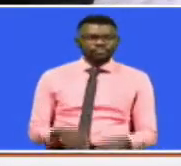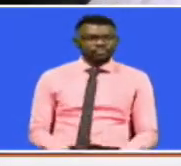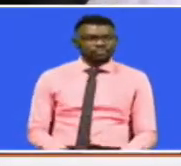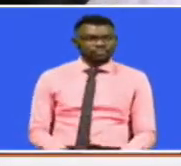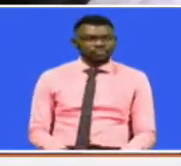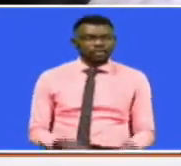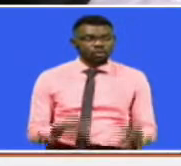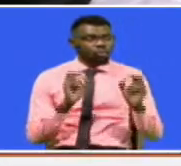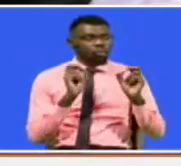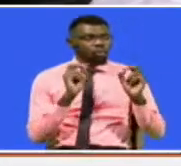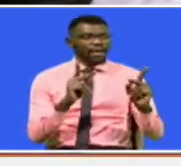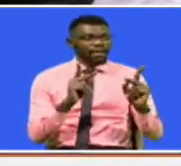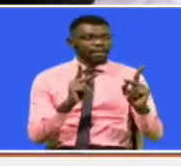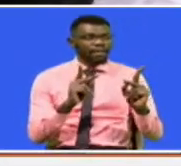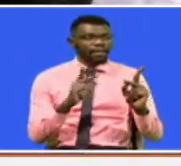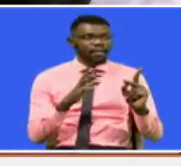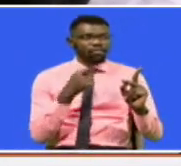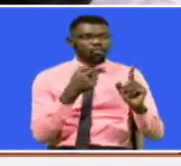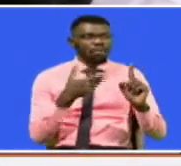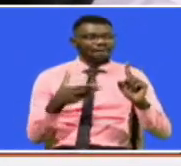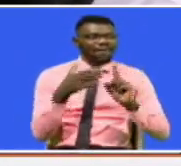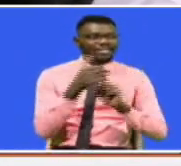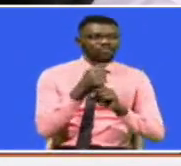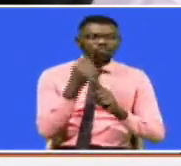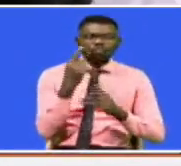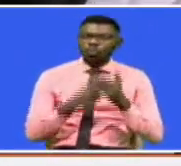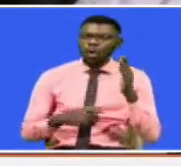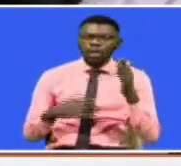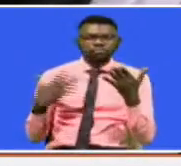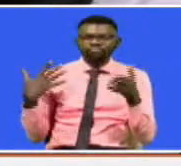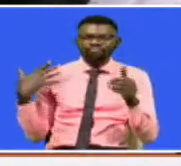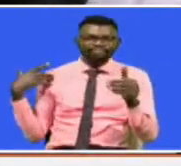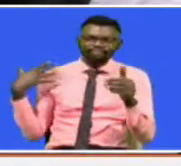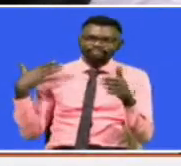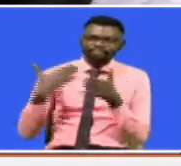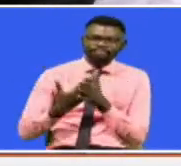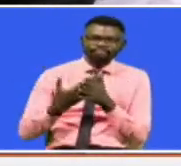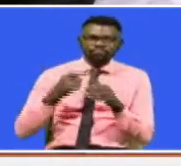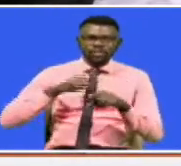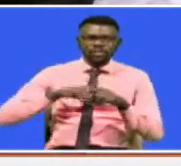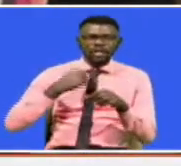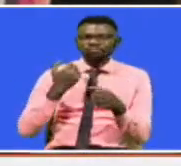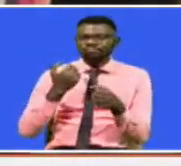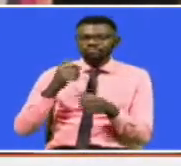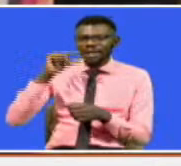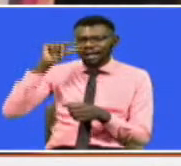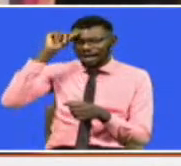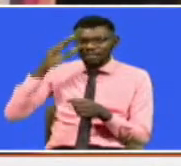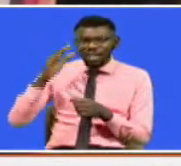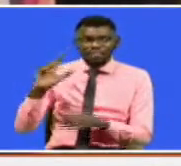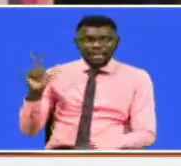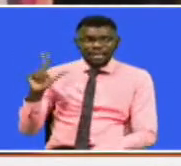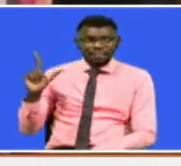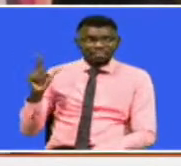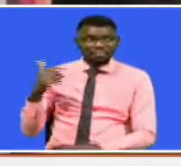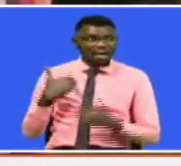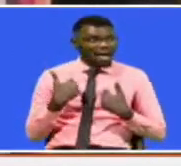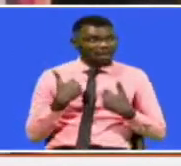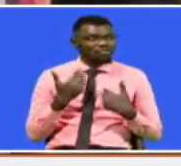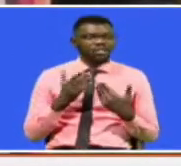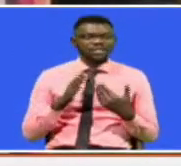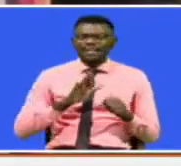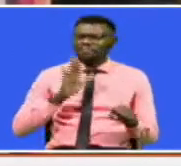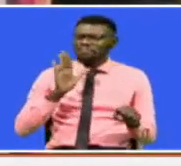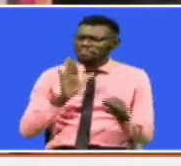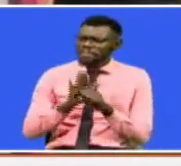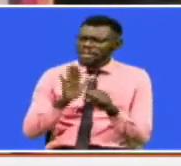say, or what would you say are some of your accomplishments as when you were the governor of Laikipia? First of all, there are many firsts that